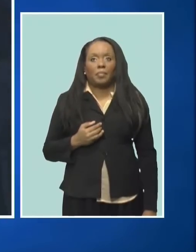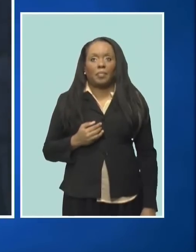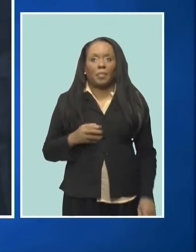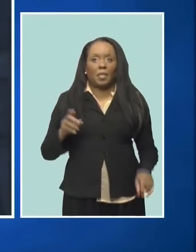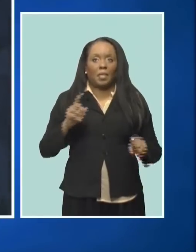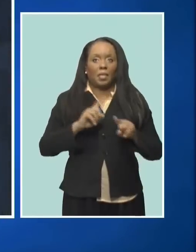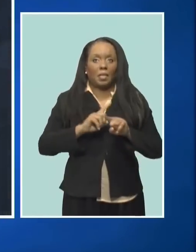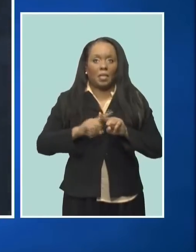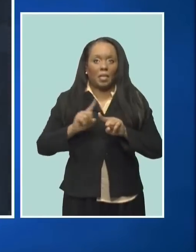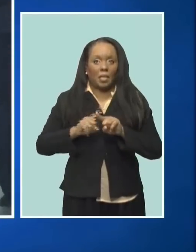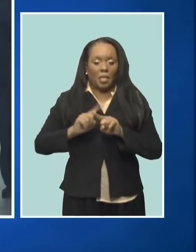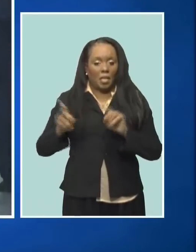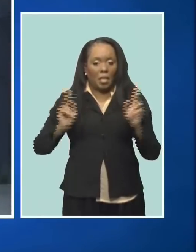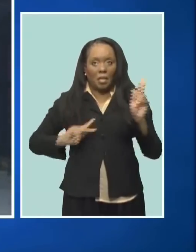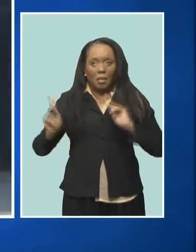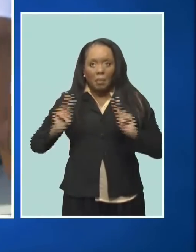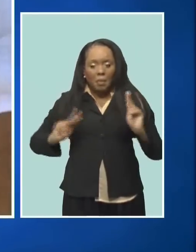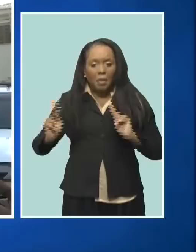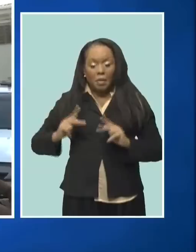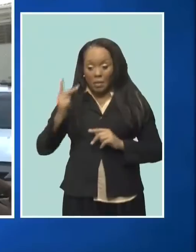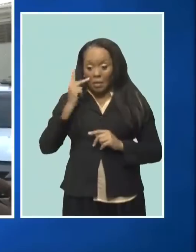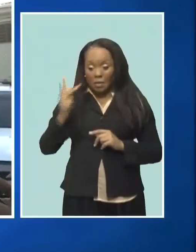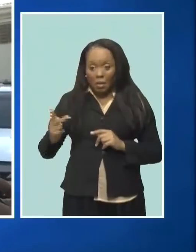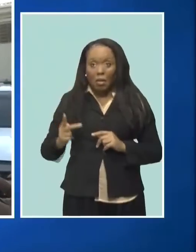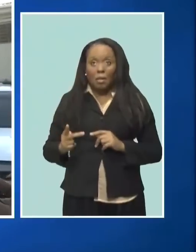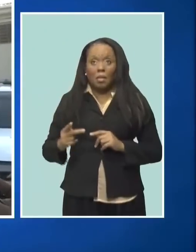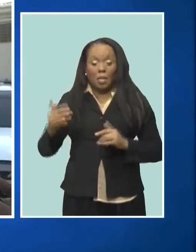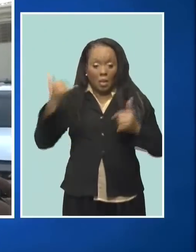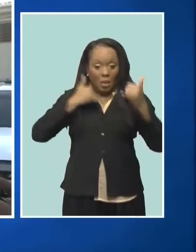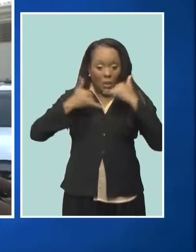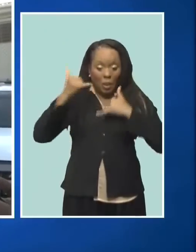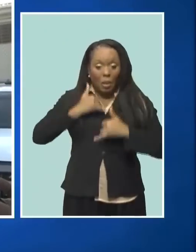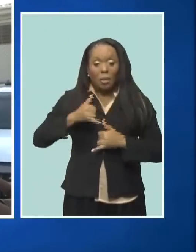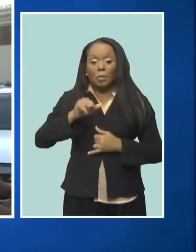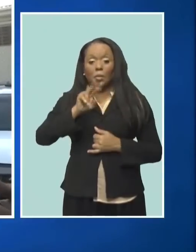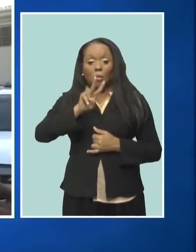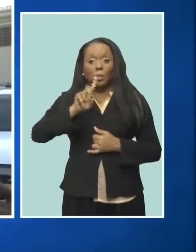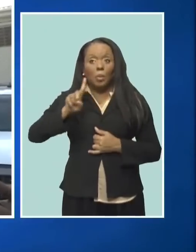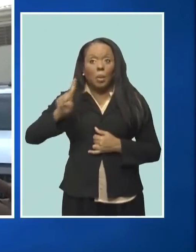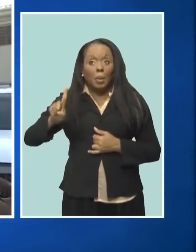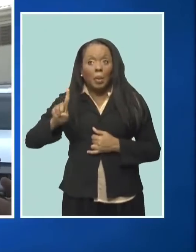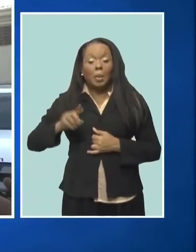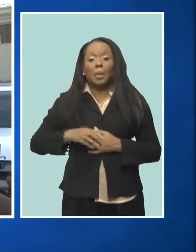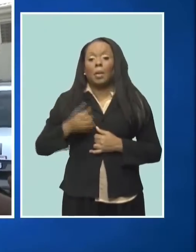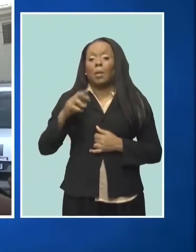roadway, and feel free to contact us at 211, or you can call